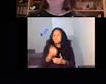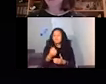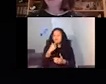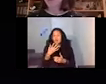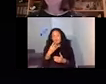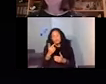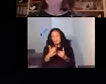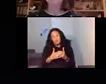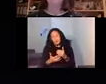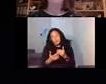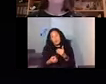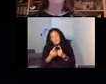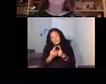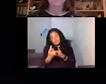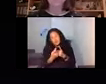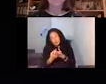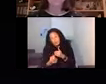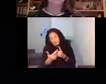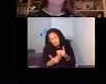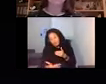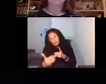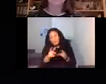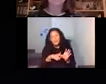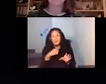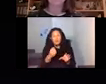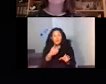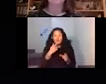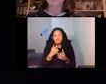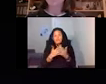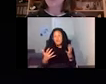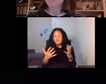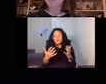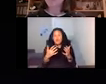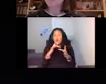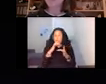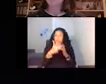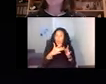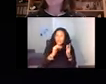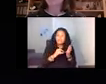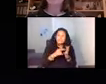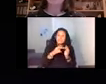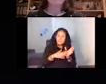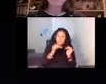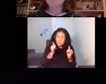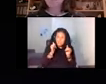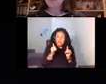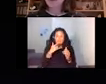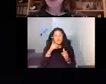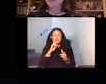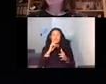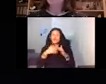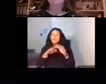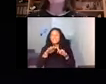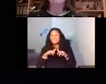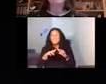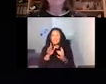upcoming events lined up for the rest of this year, including several online STEAMM festivals, girls in tech meetups,